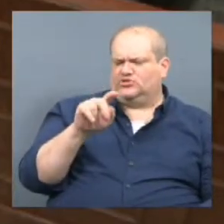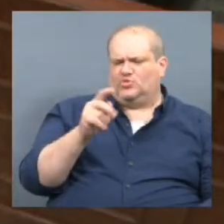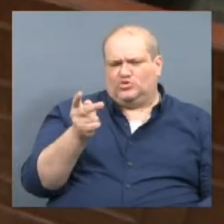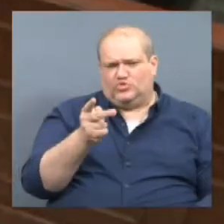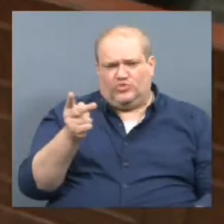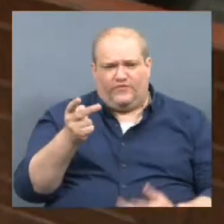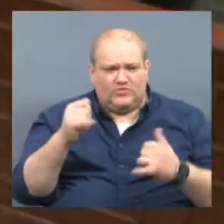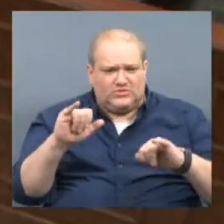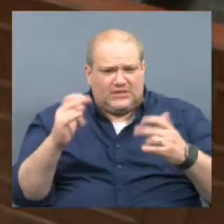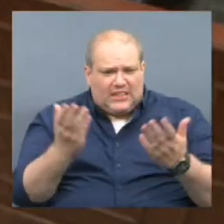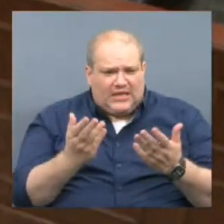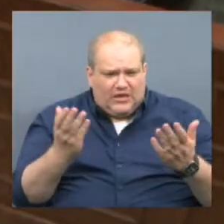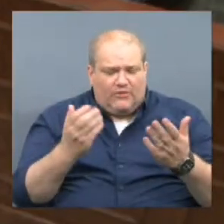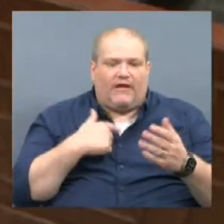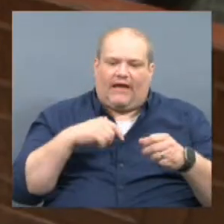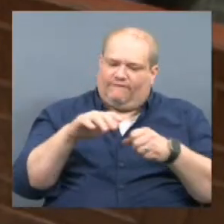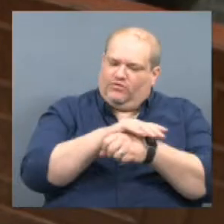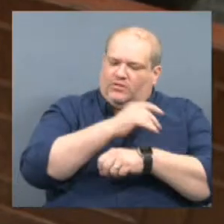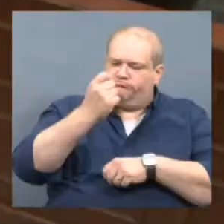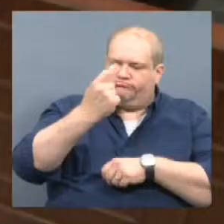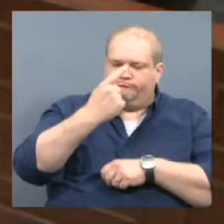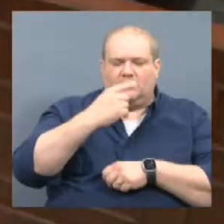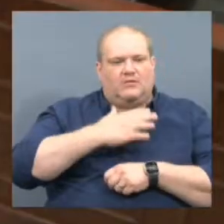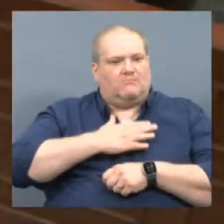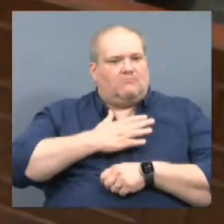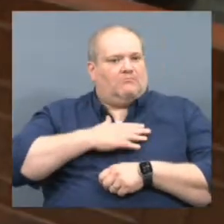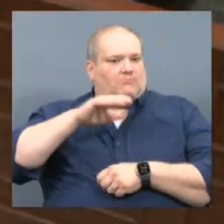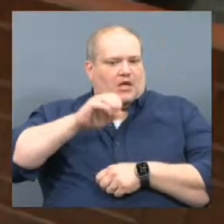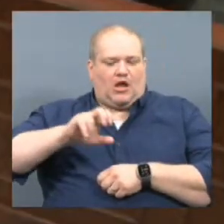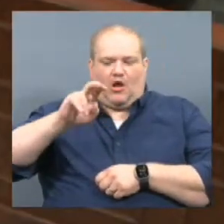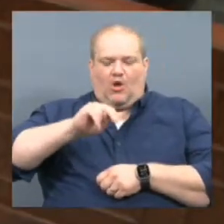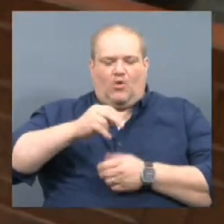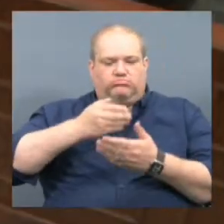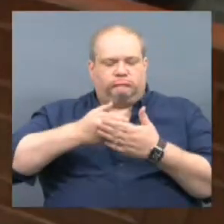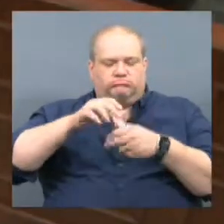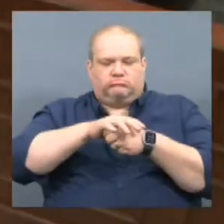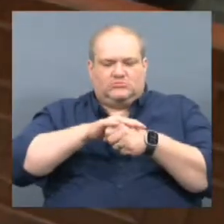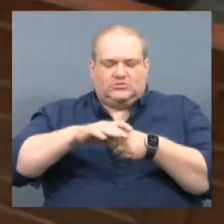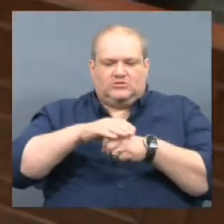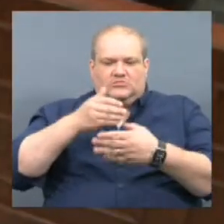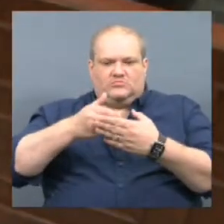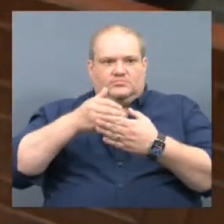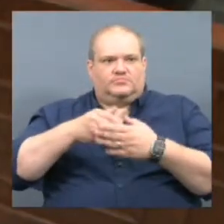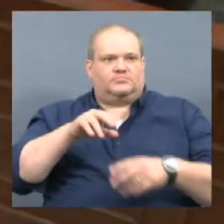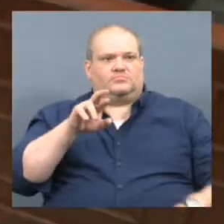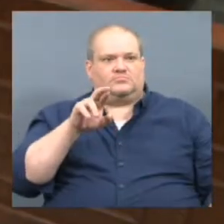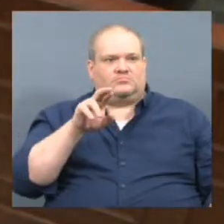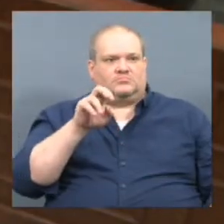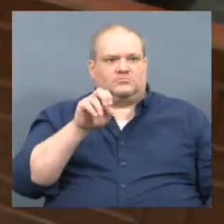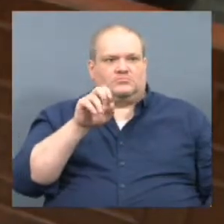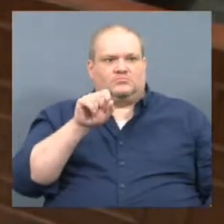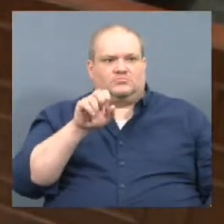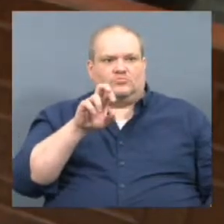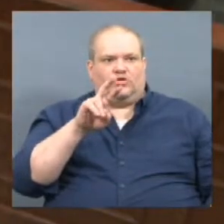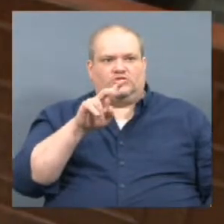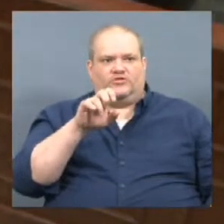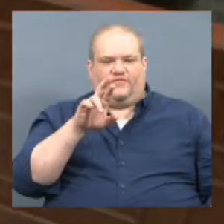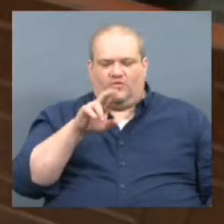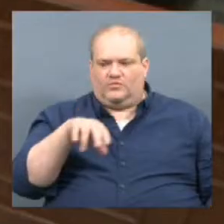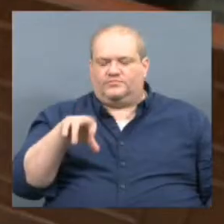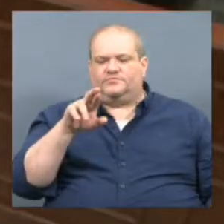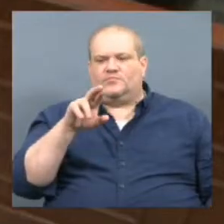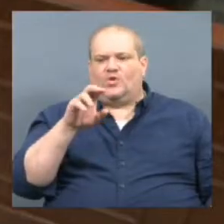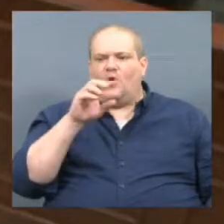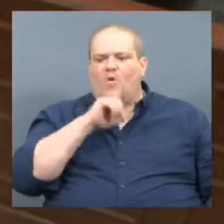here? I fully understand, even my own native neighborhood off Reservoir, Old Forge, Rodney Parham, it's really tragic to